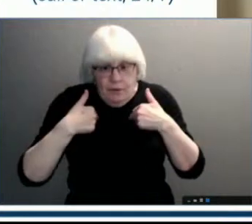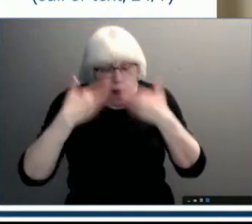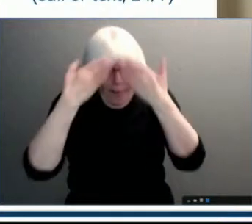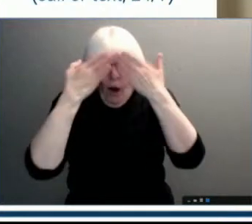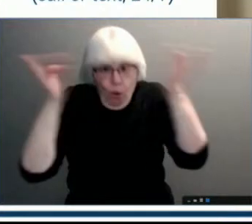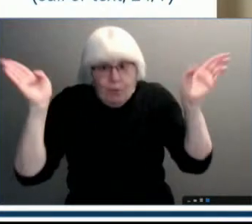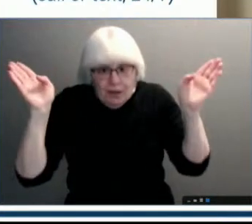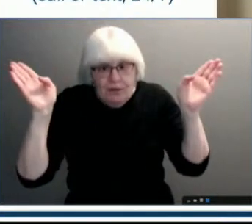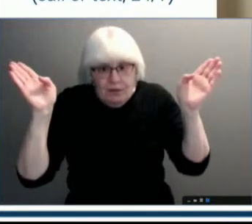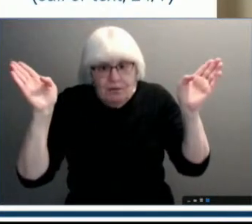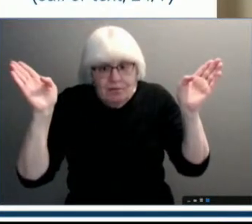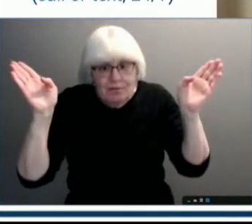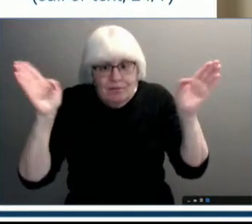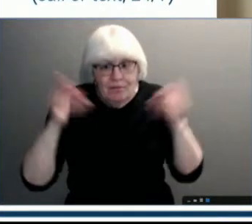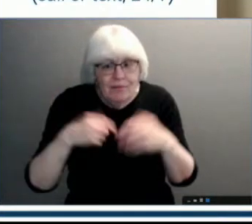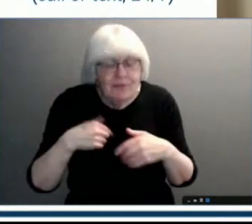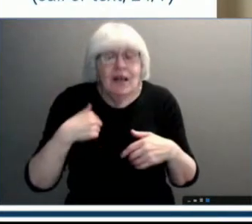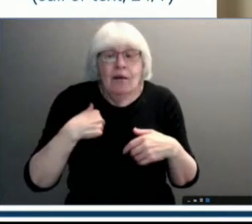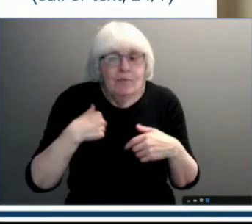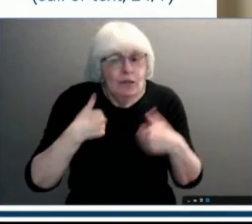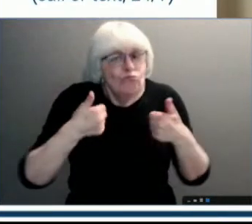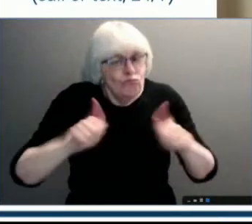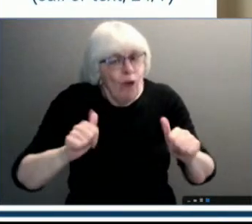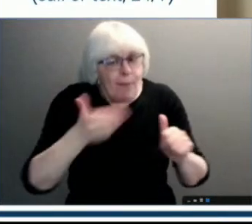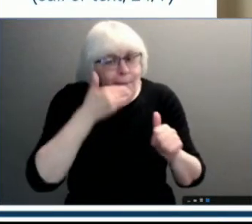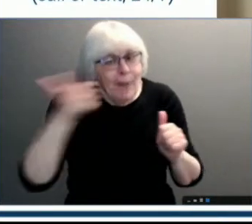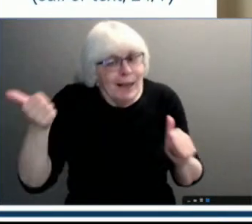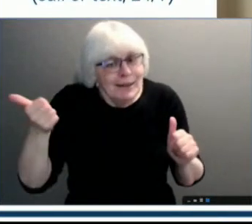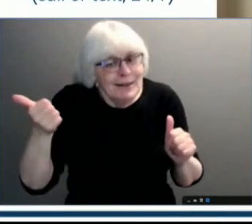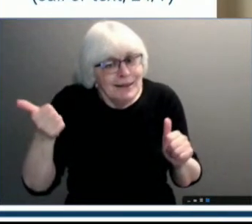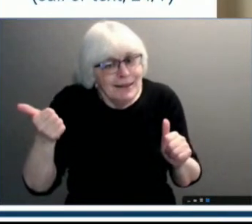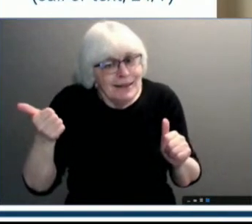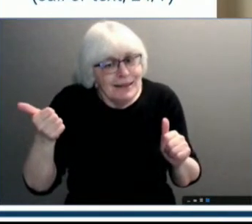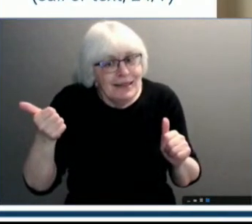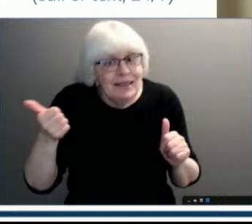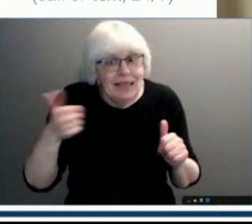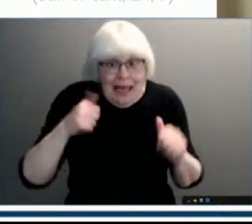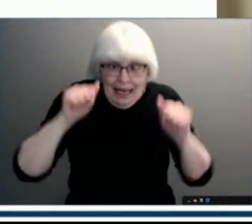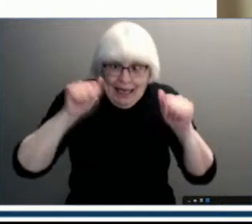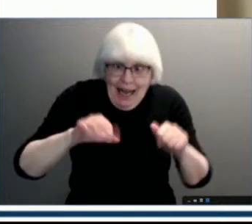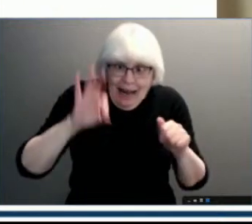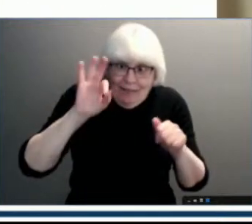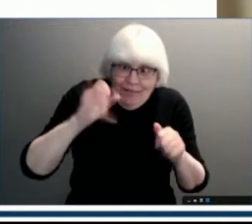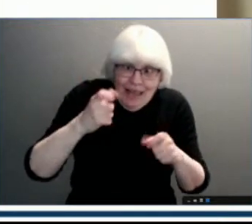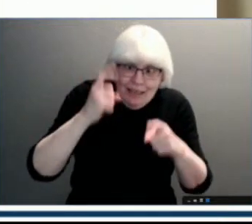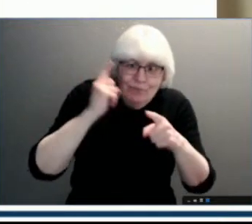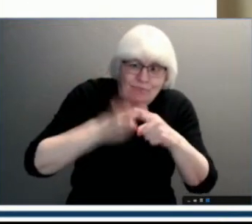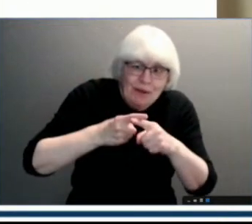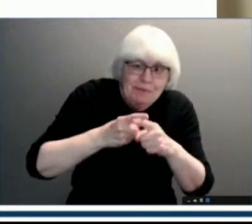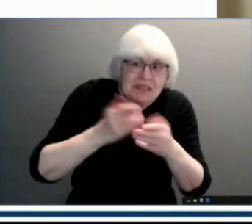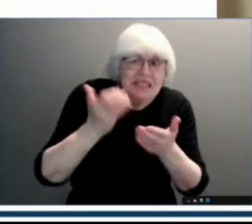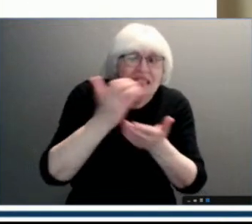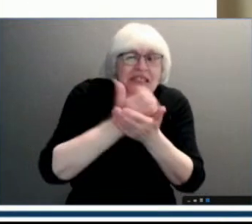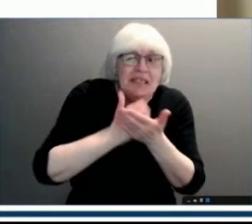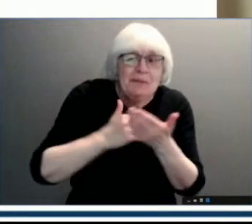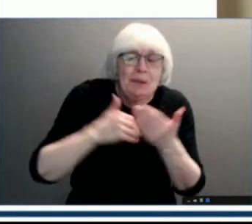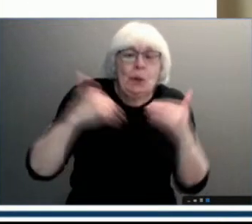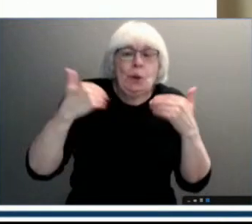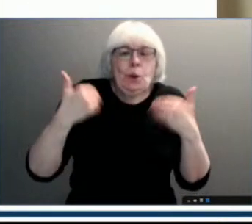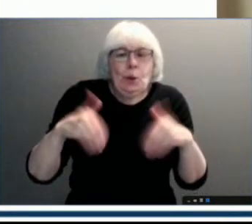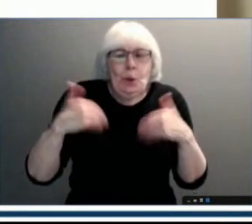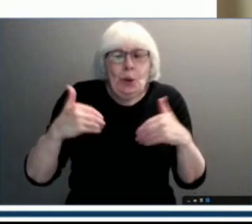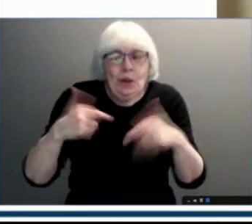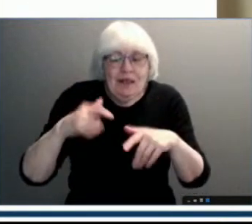that there's shorter term fixes, we'll be happy to implement them. Some of them are longer term fixes. We understand that, but what my